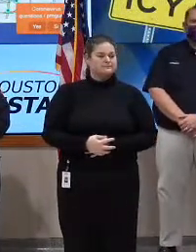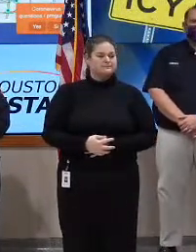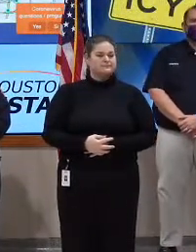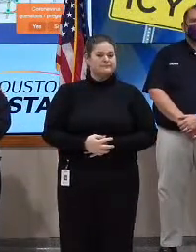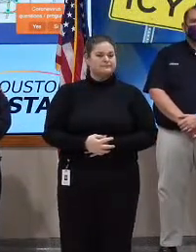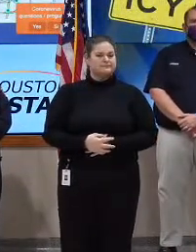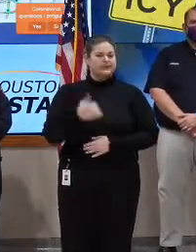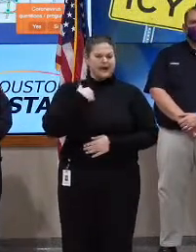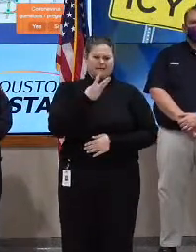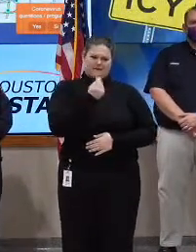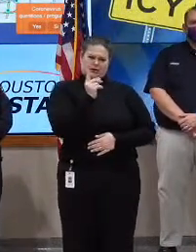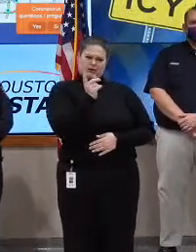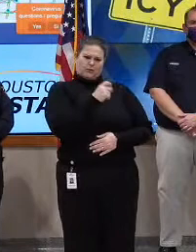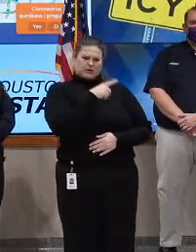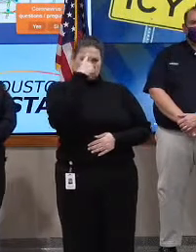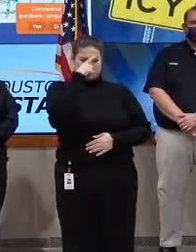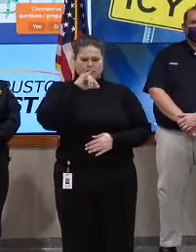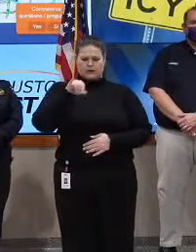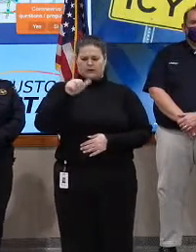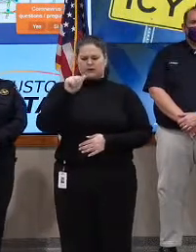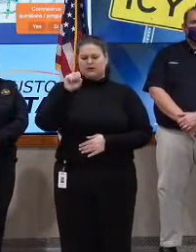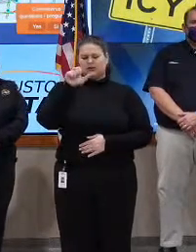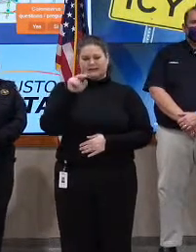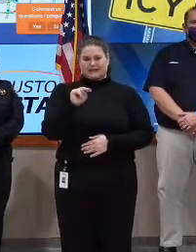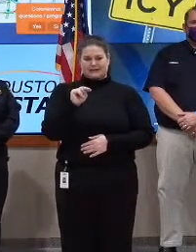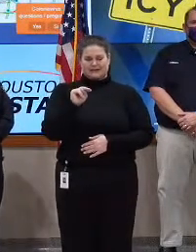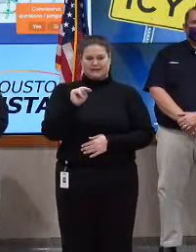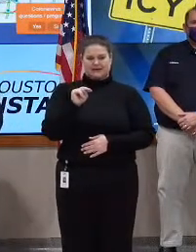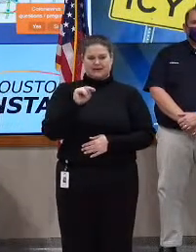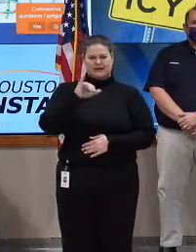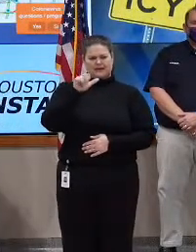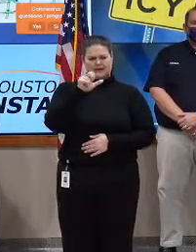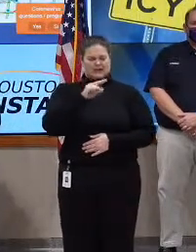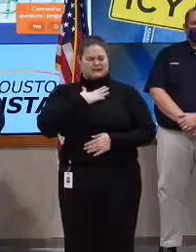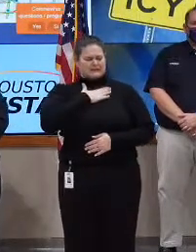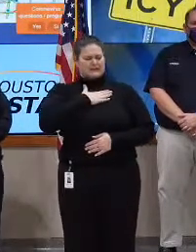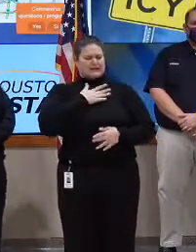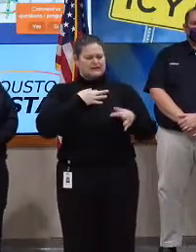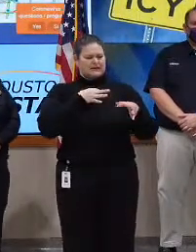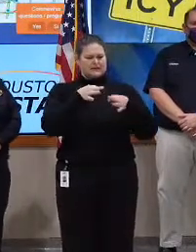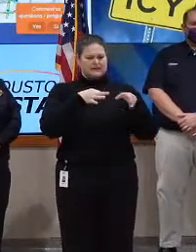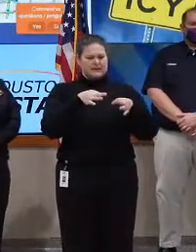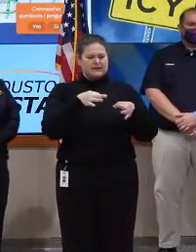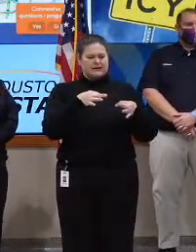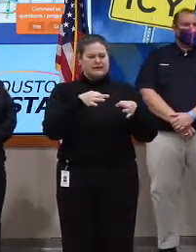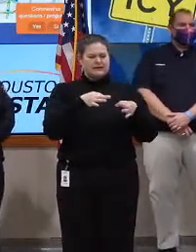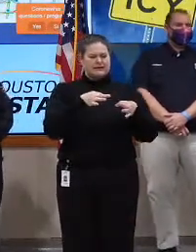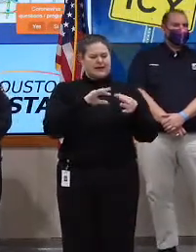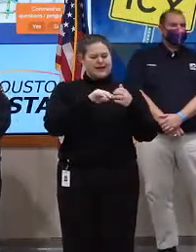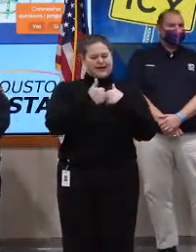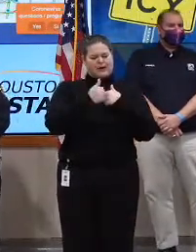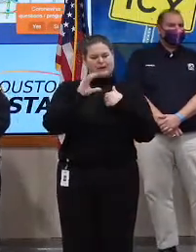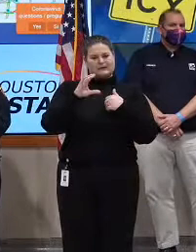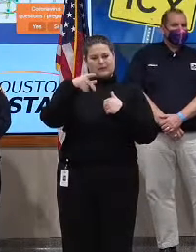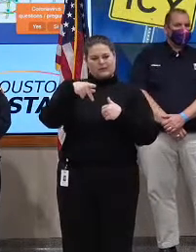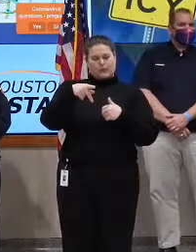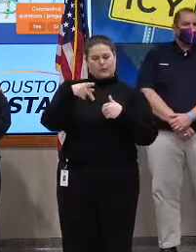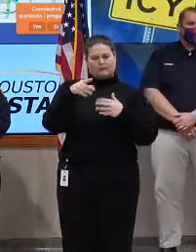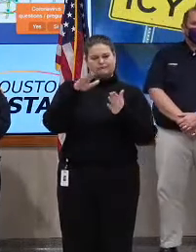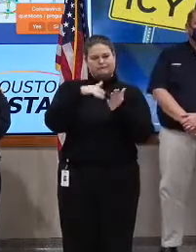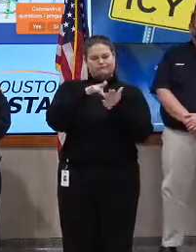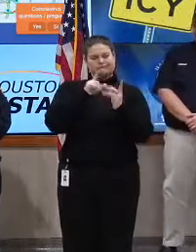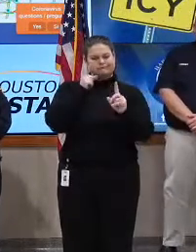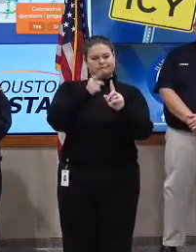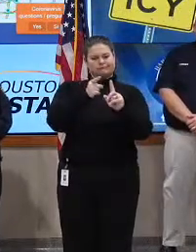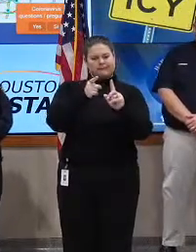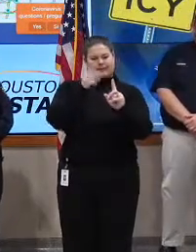I had a couple questions for Jason, actually. Jason, could you explain how CenterPoint chooses